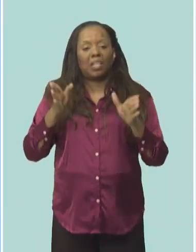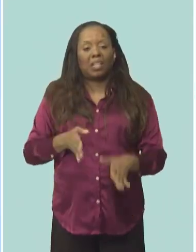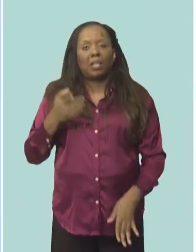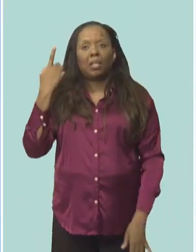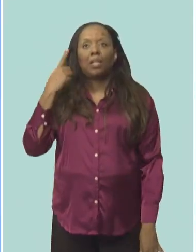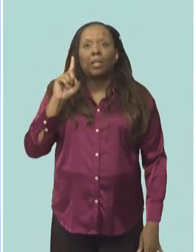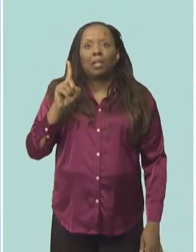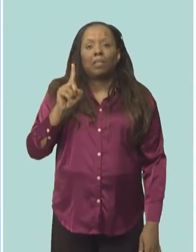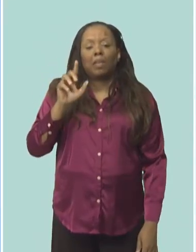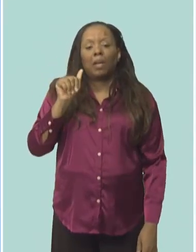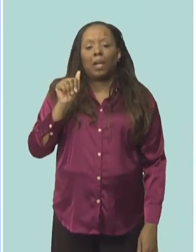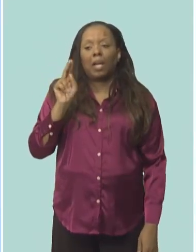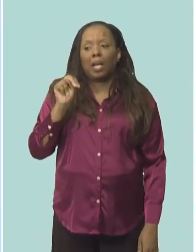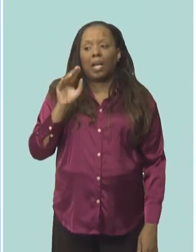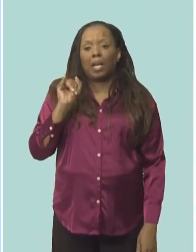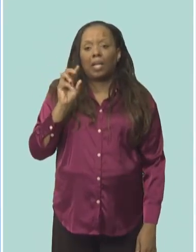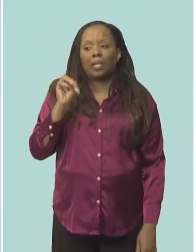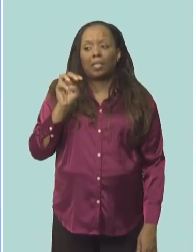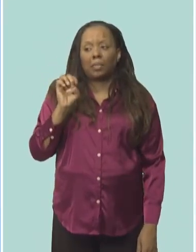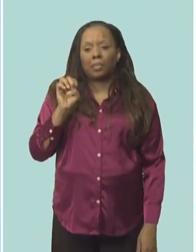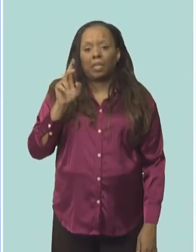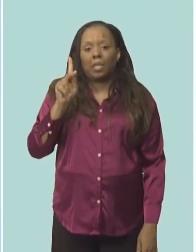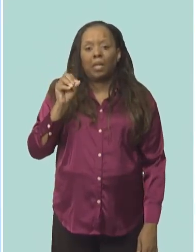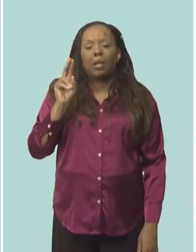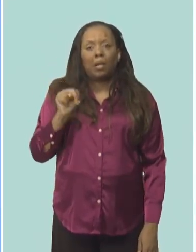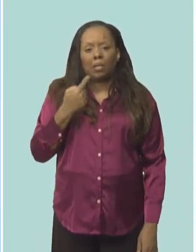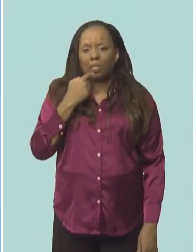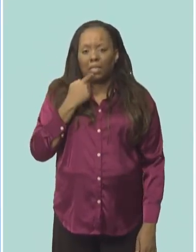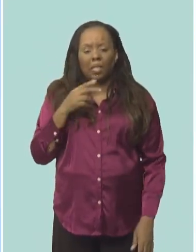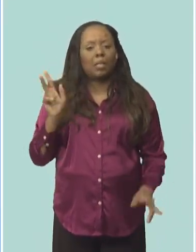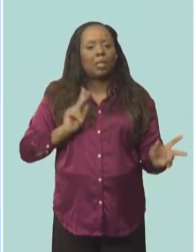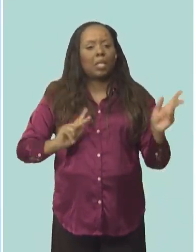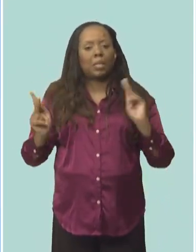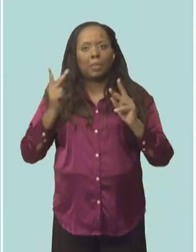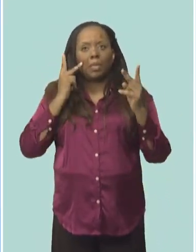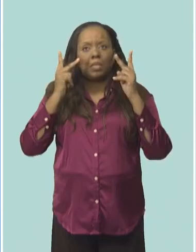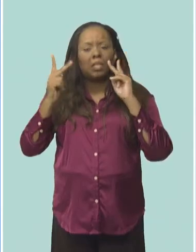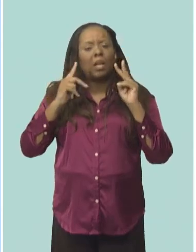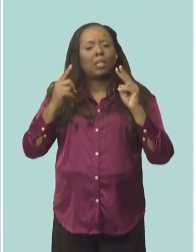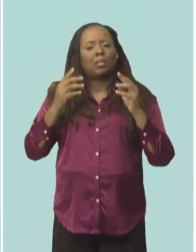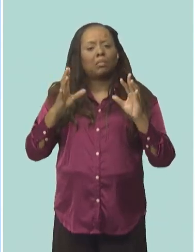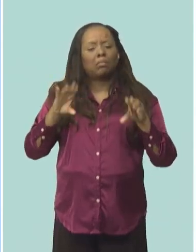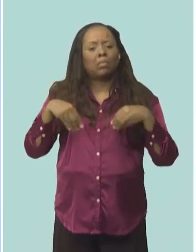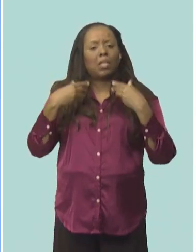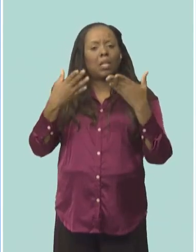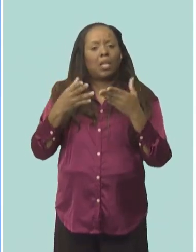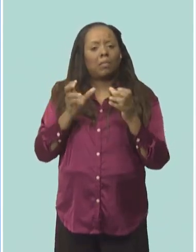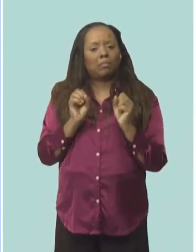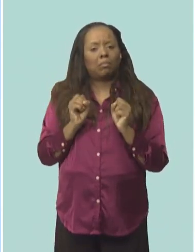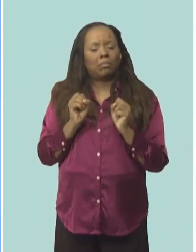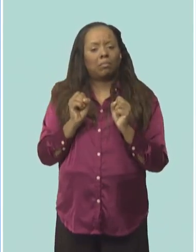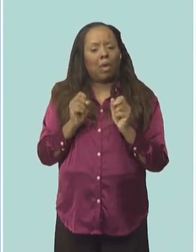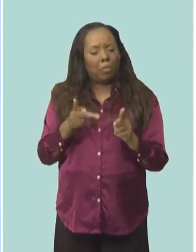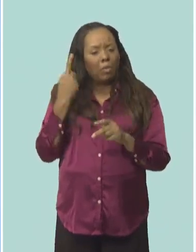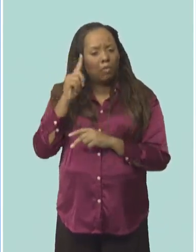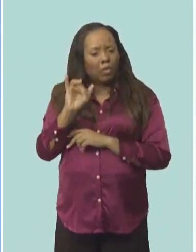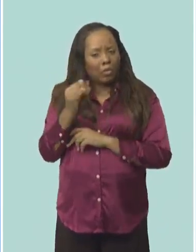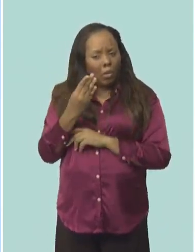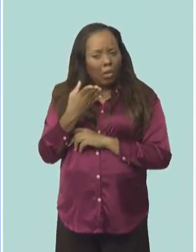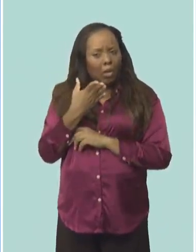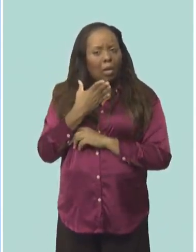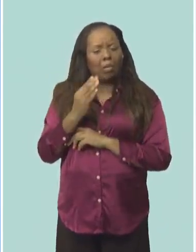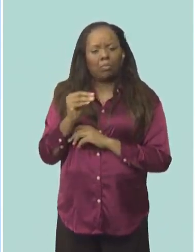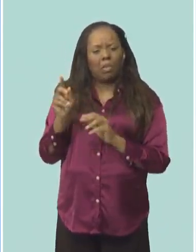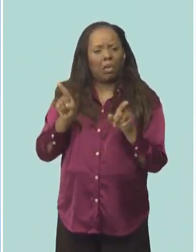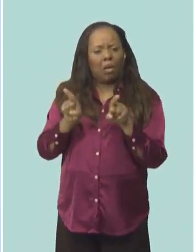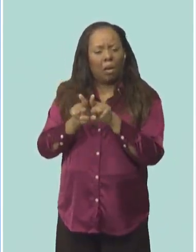Kennedy, stated the event continues to give exposure in the form of scholarships and job opportunities. He says with the opportunities,